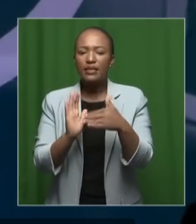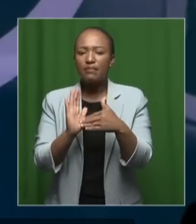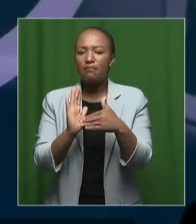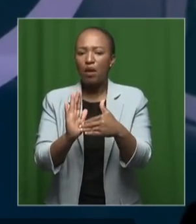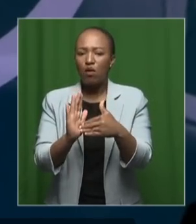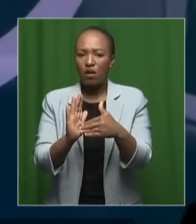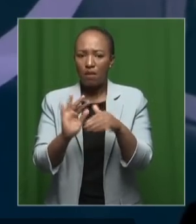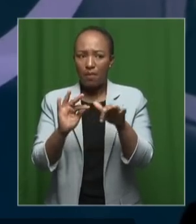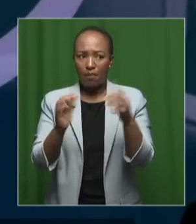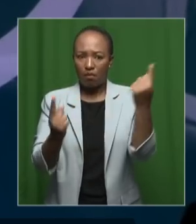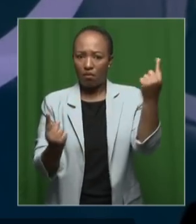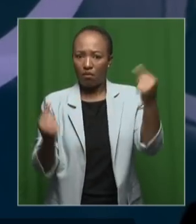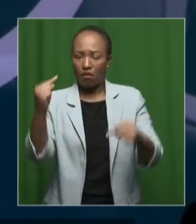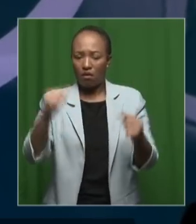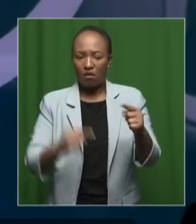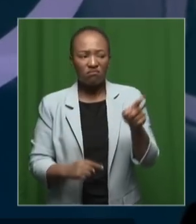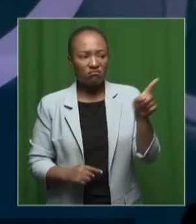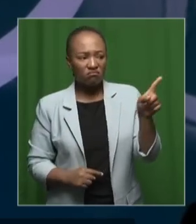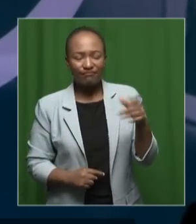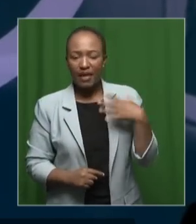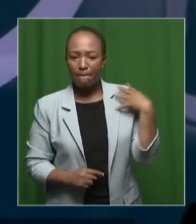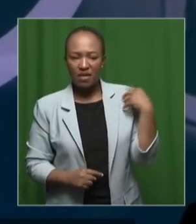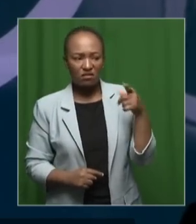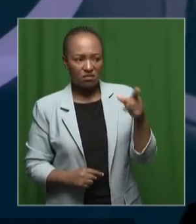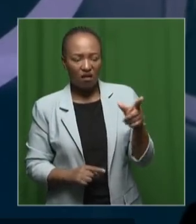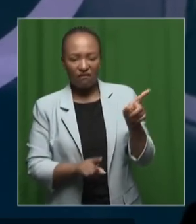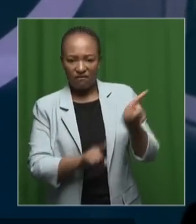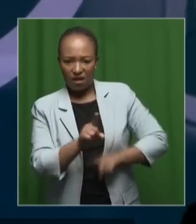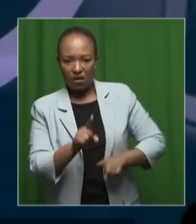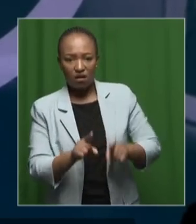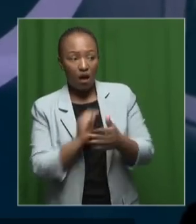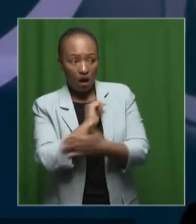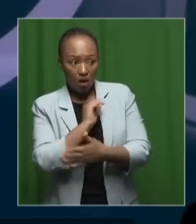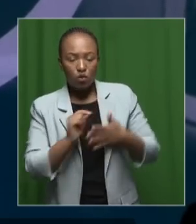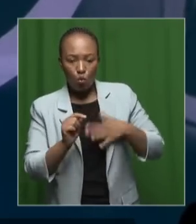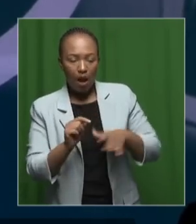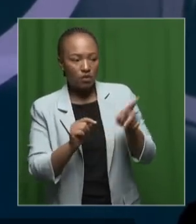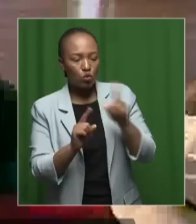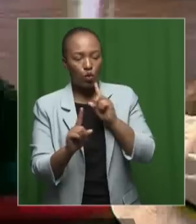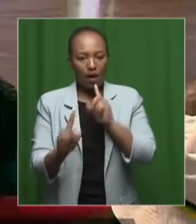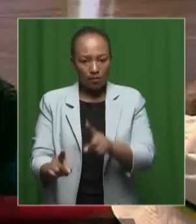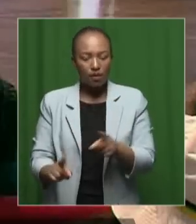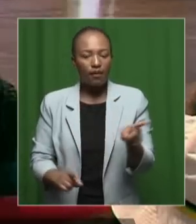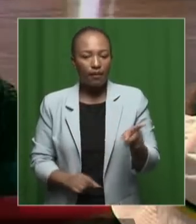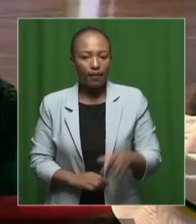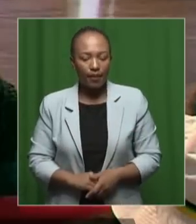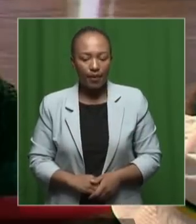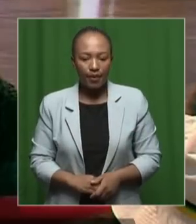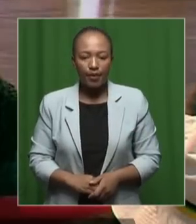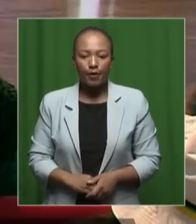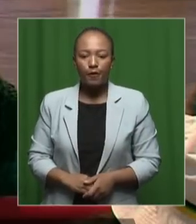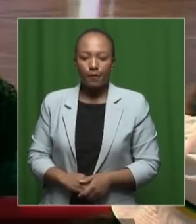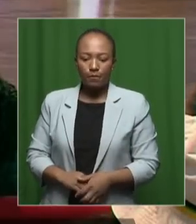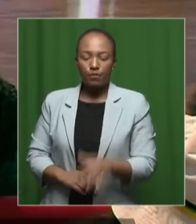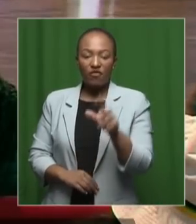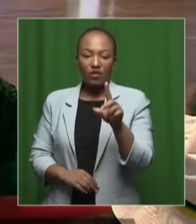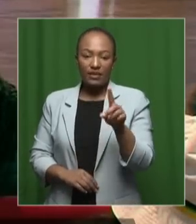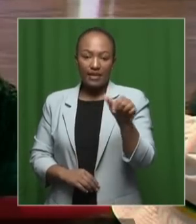this country. You've let us down, Minister, and the country wants answers. Thank you so much, Adrian Roos of the